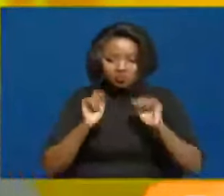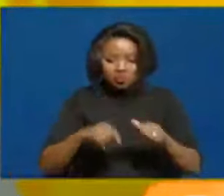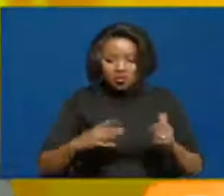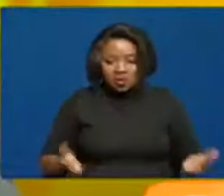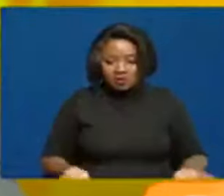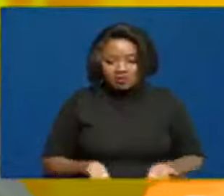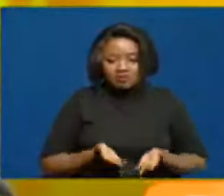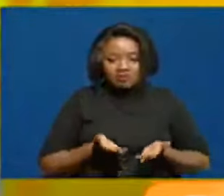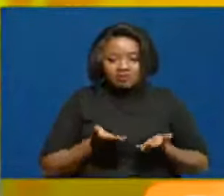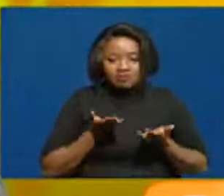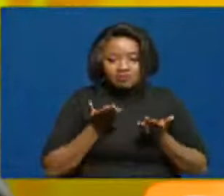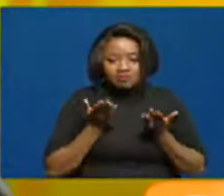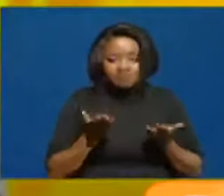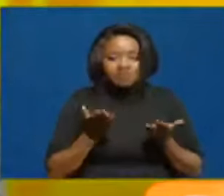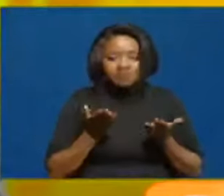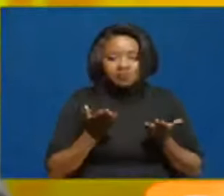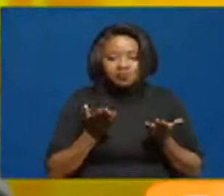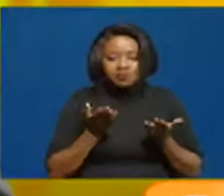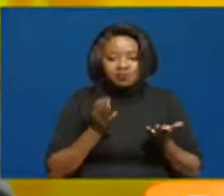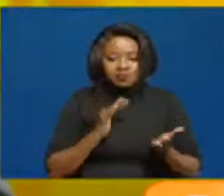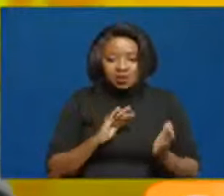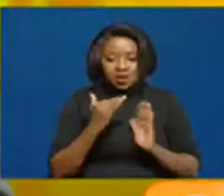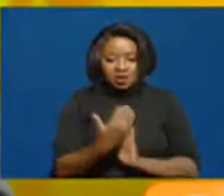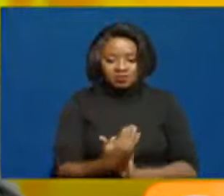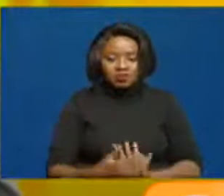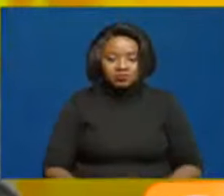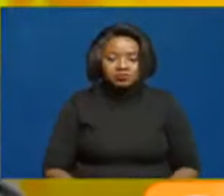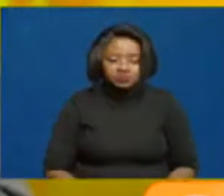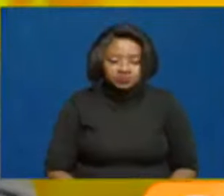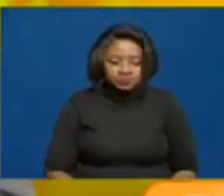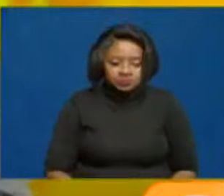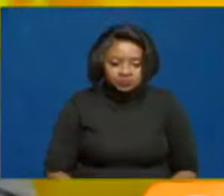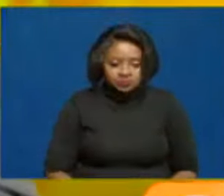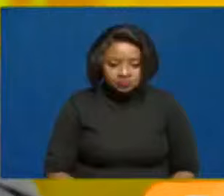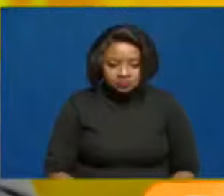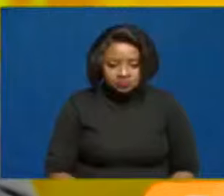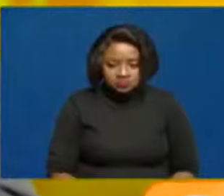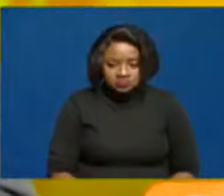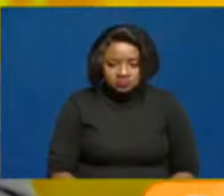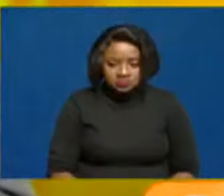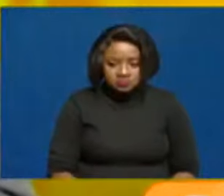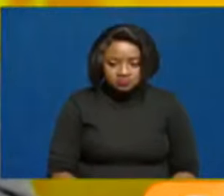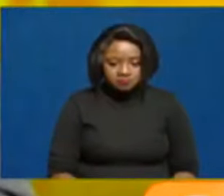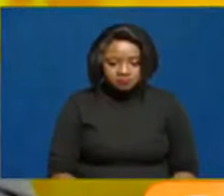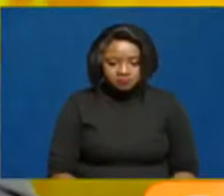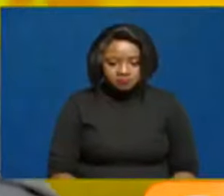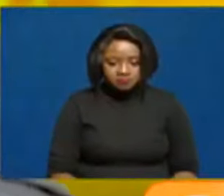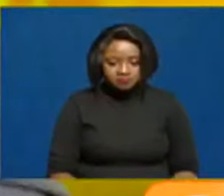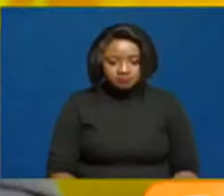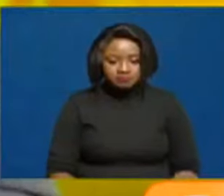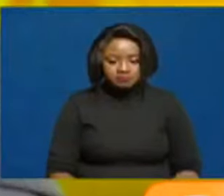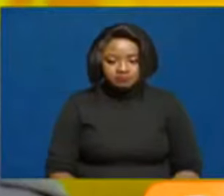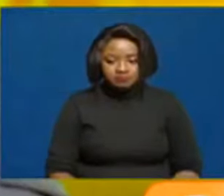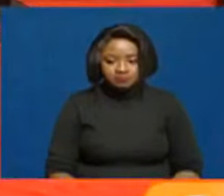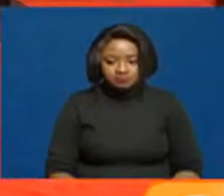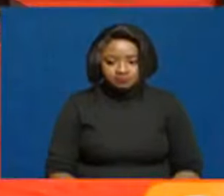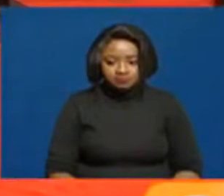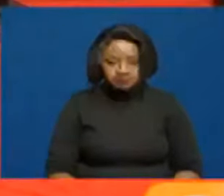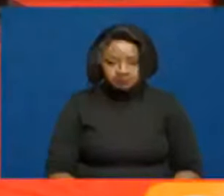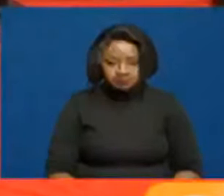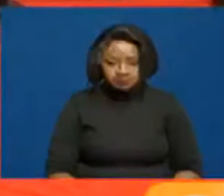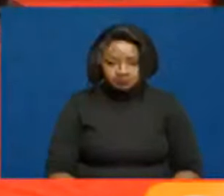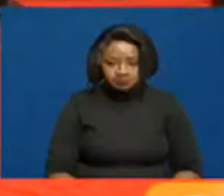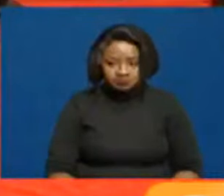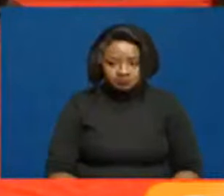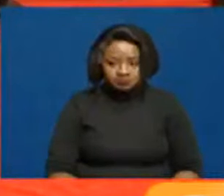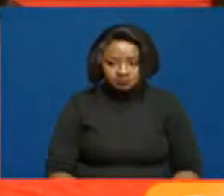that holistic approach to waste management. Okay. Yes. Blessing, you're one of the people already taking advantage of